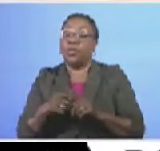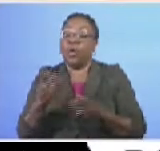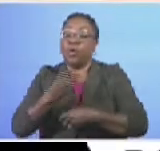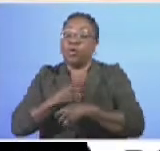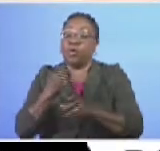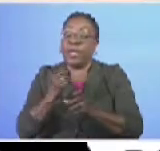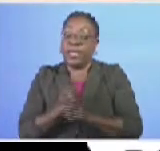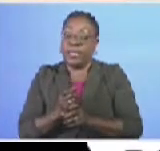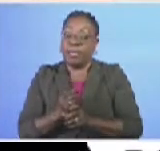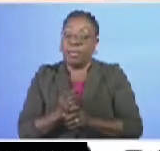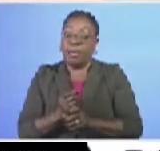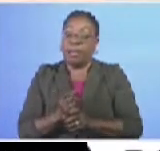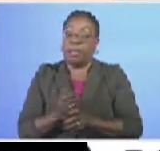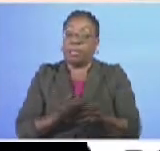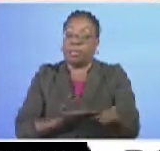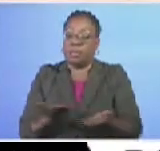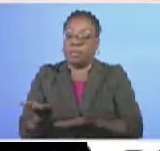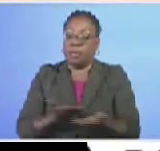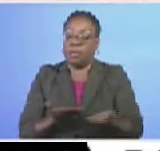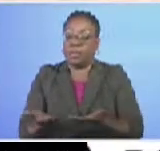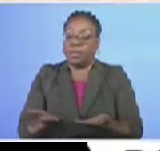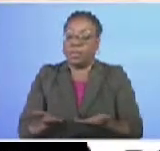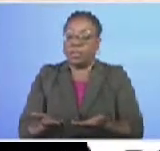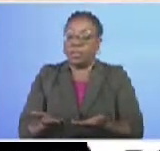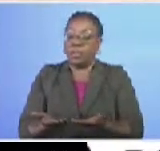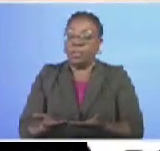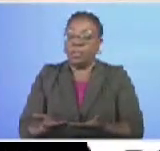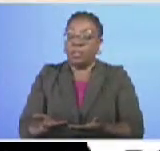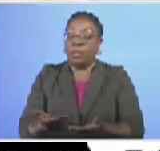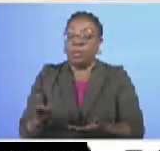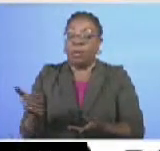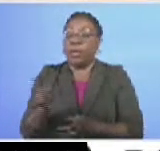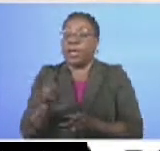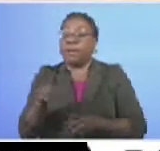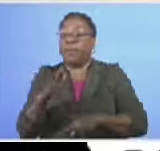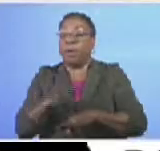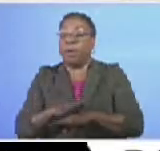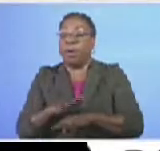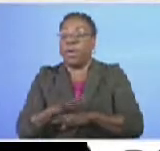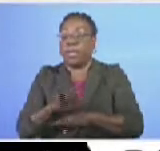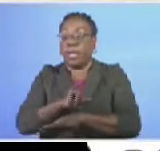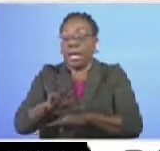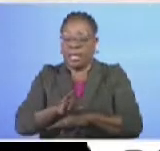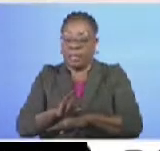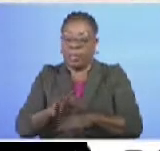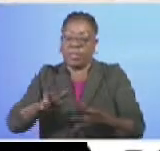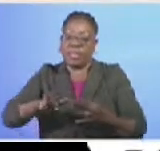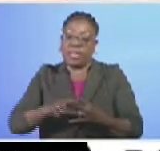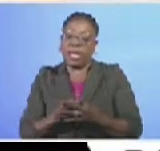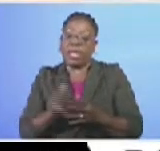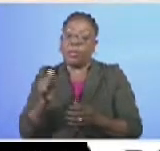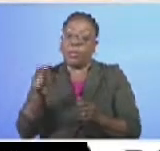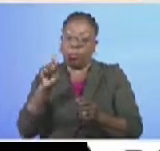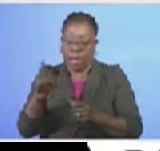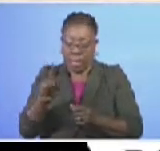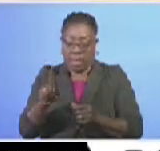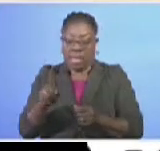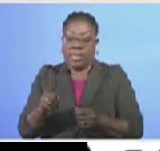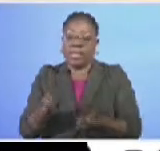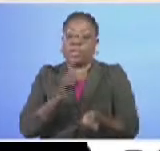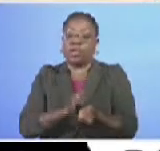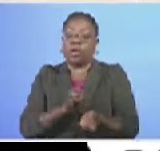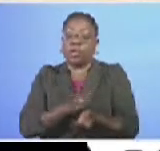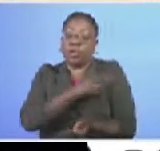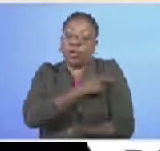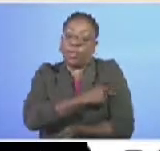a concierge service or let's say Doctor's Hospital, whoever the other labs will be. But right now we're starting with one. Let's get that up and they would